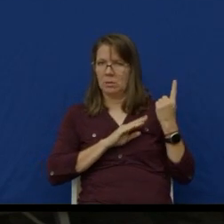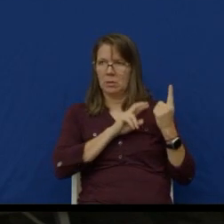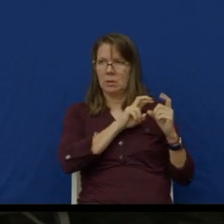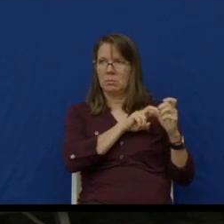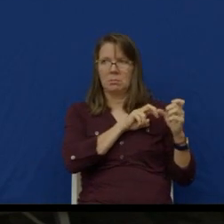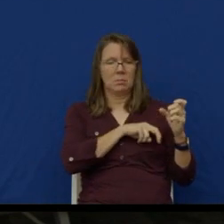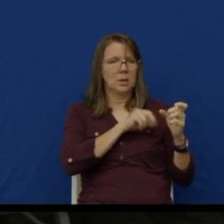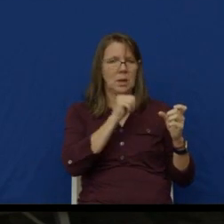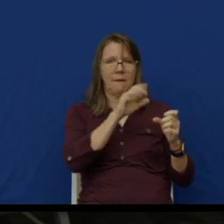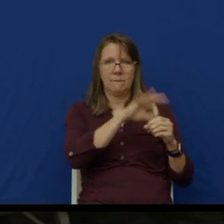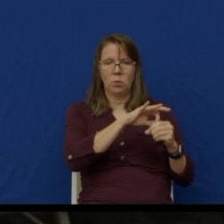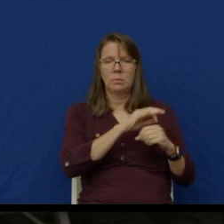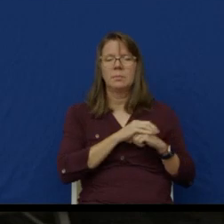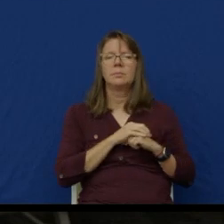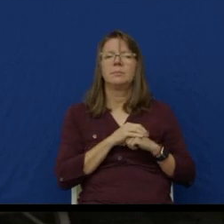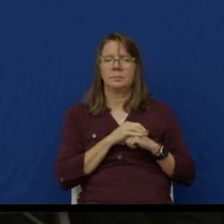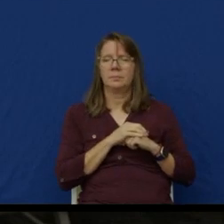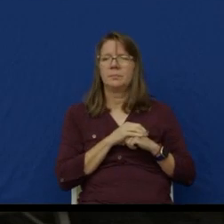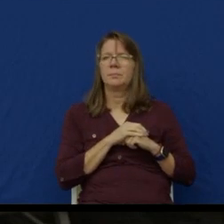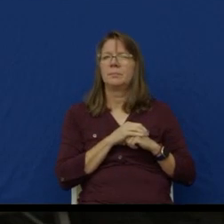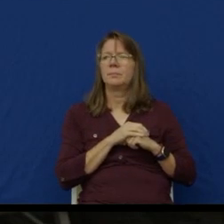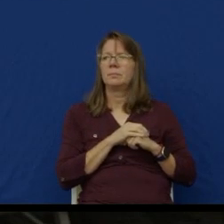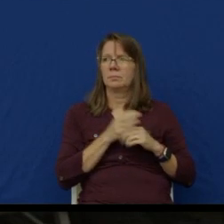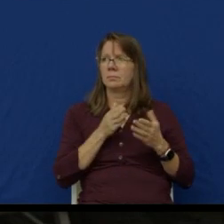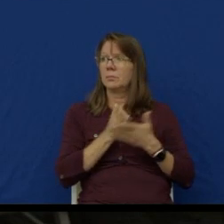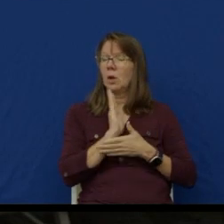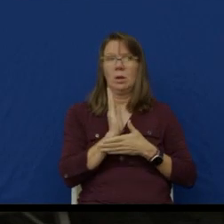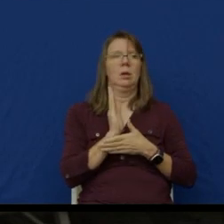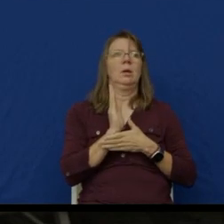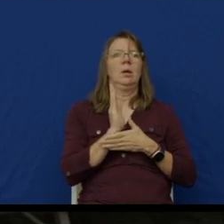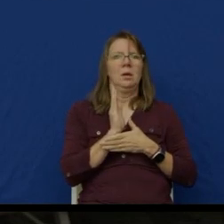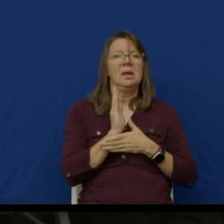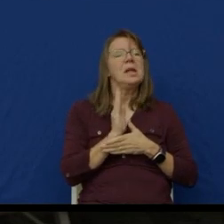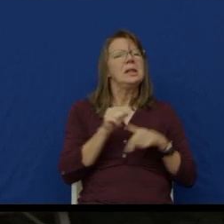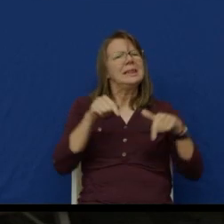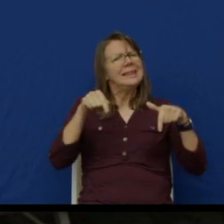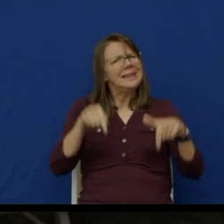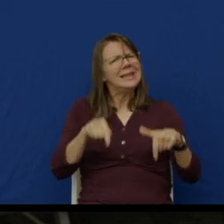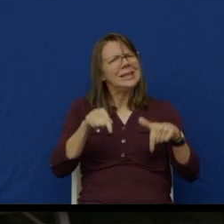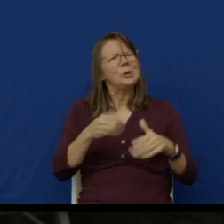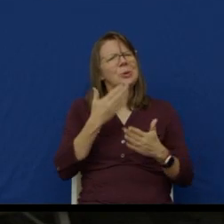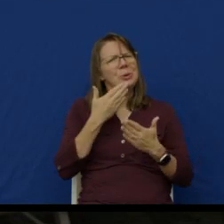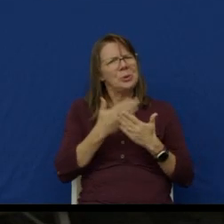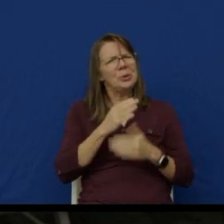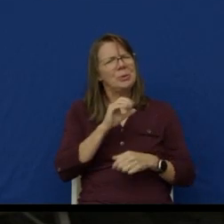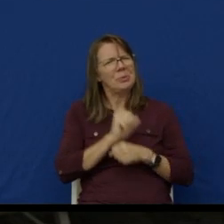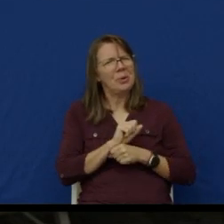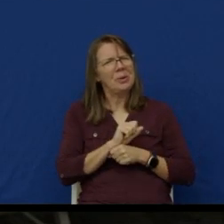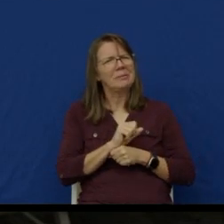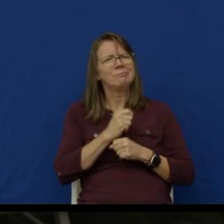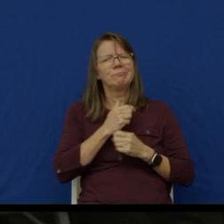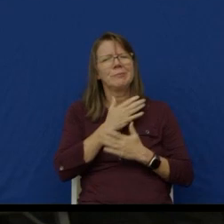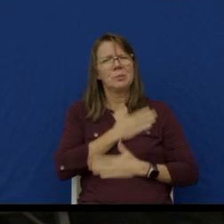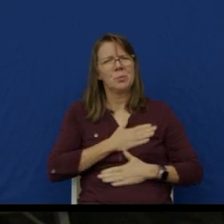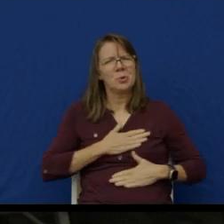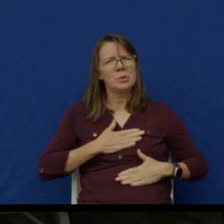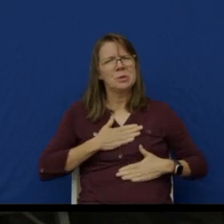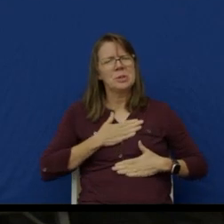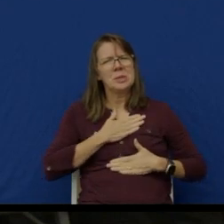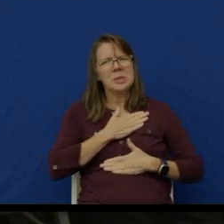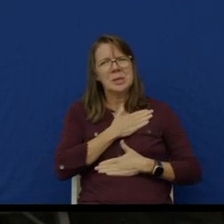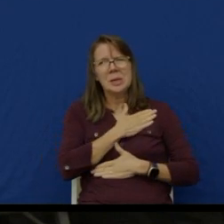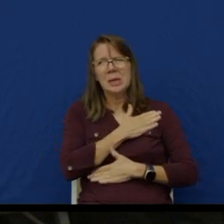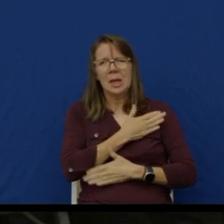All right. Phew. This is good work, but I really appreciate the sincerity of